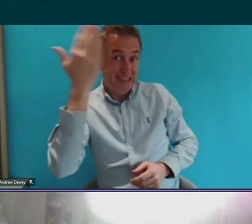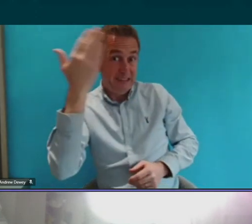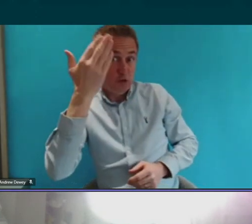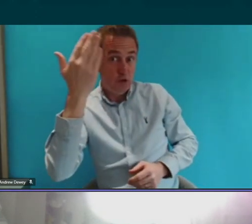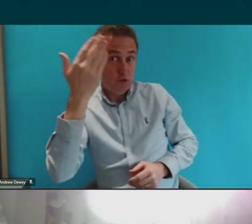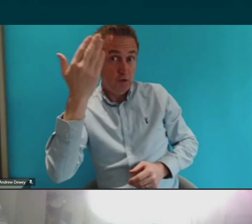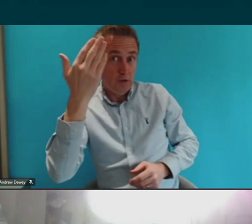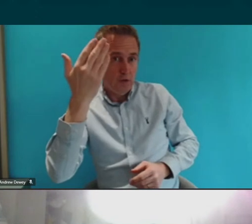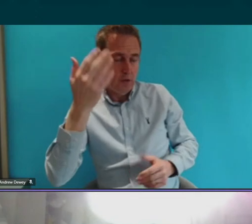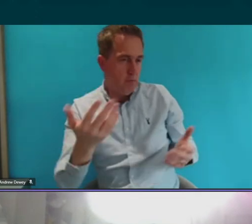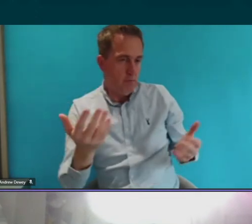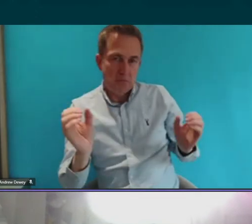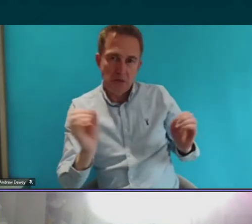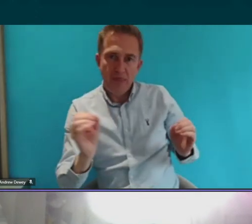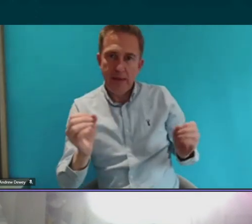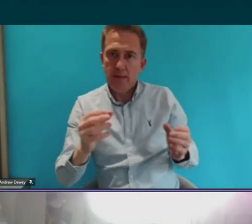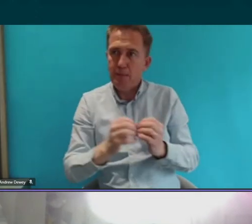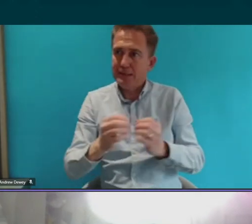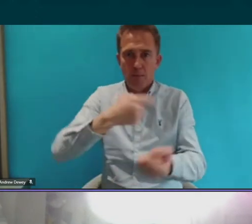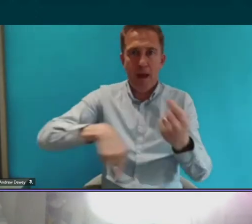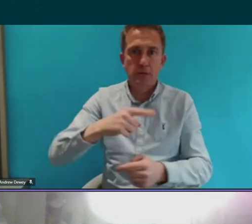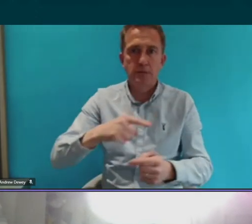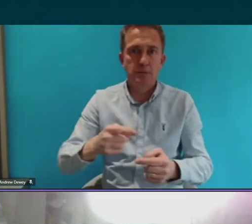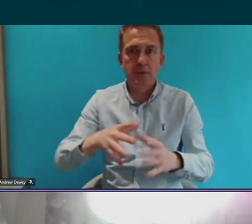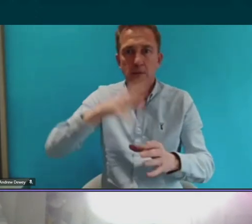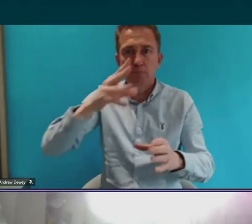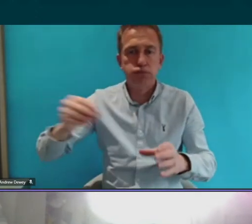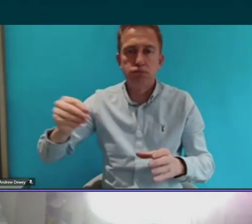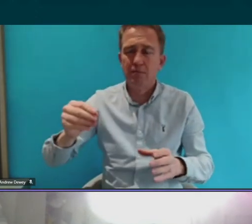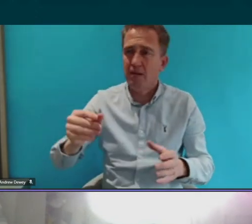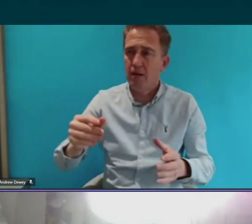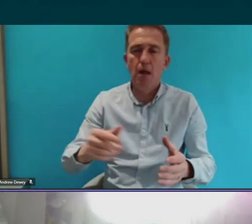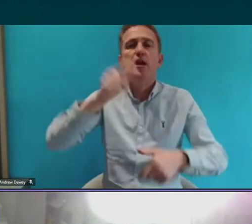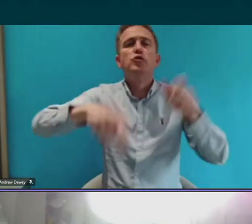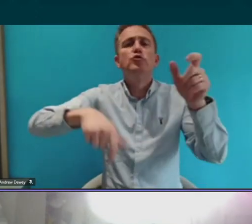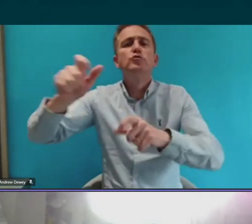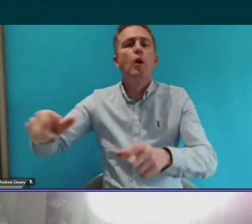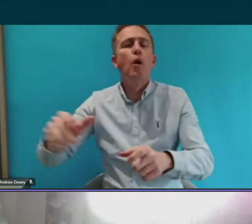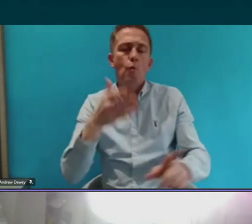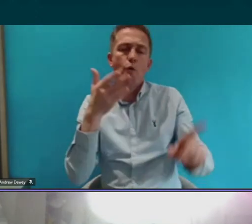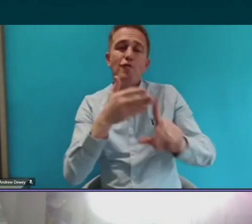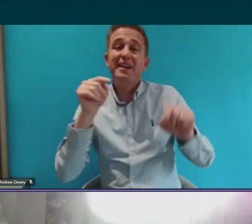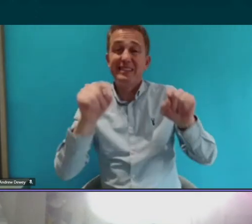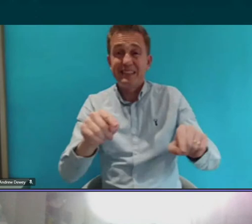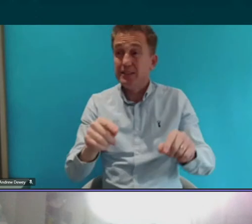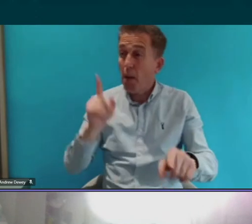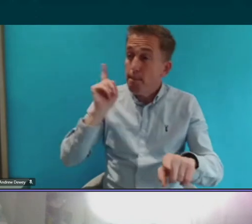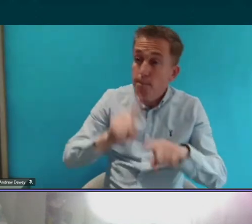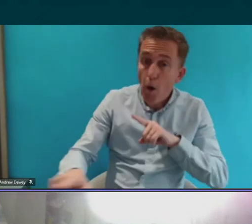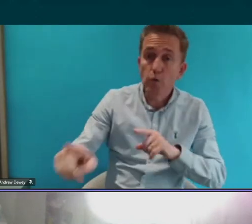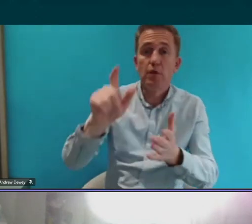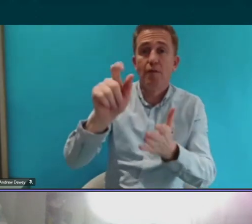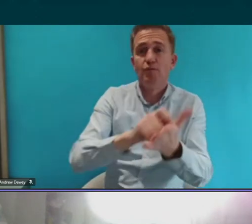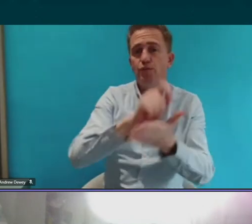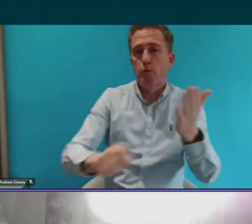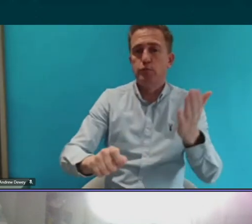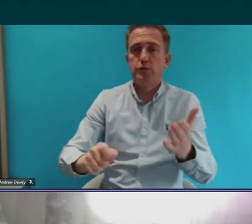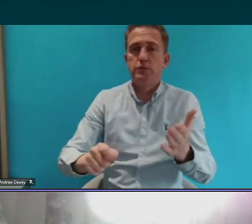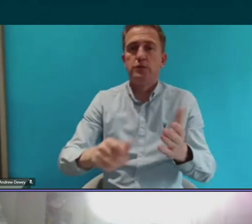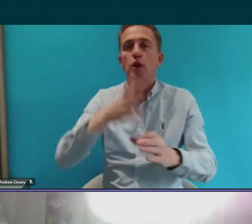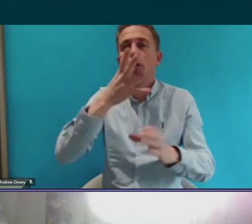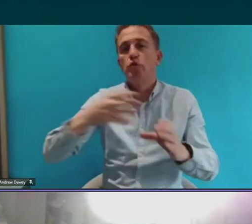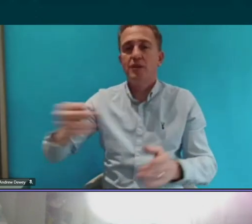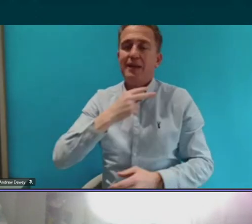first, Stephen. This speaks volumes to our constituents, and that by majority have voted Conservative councillors,